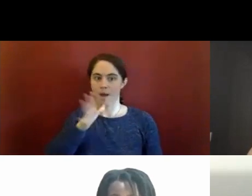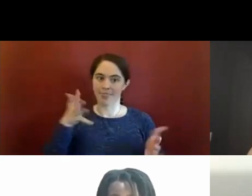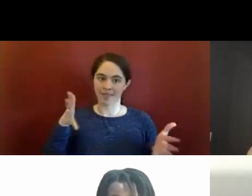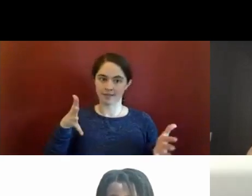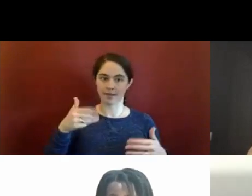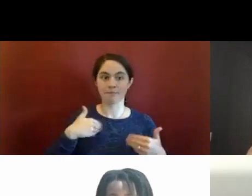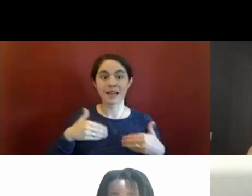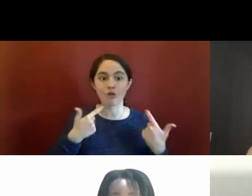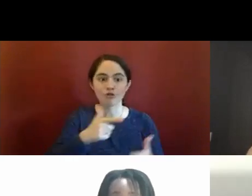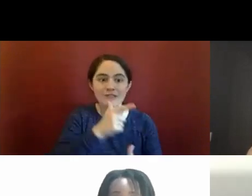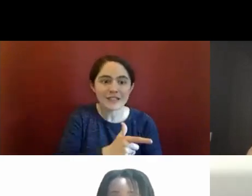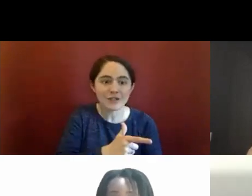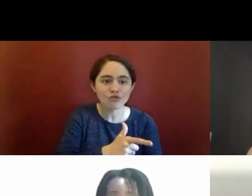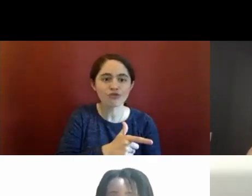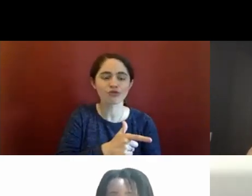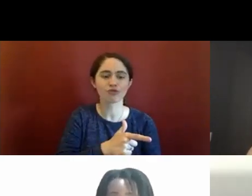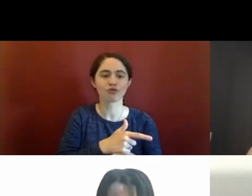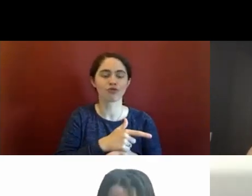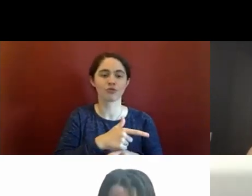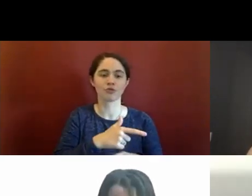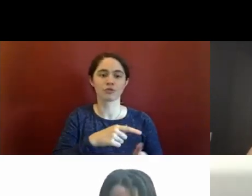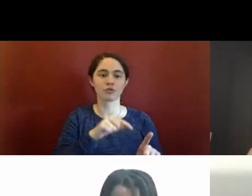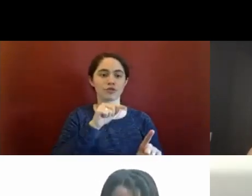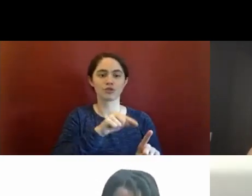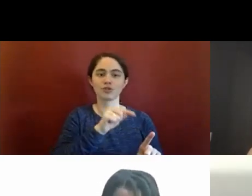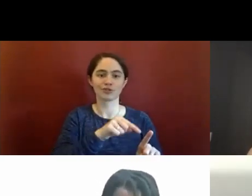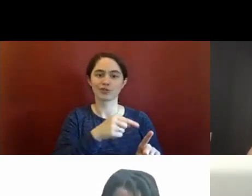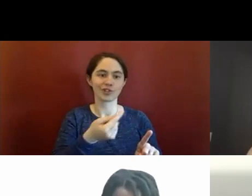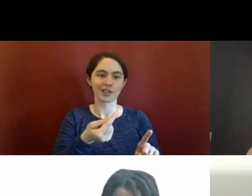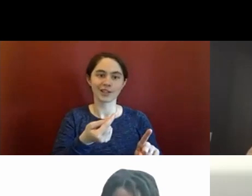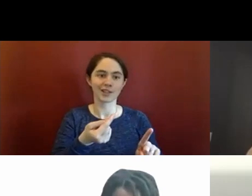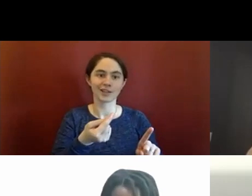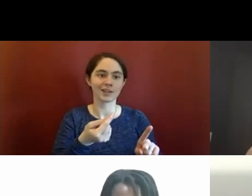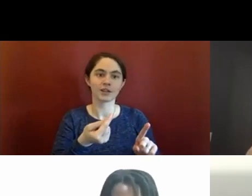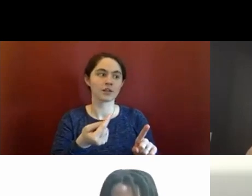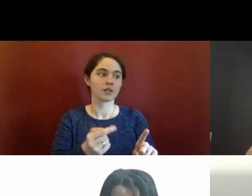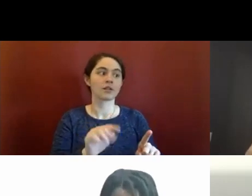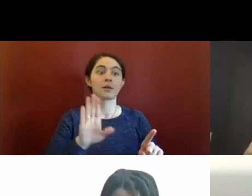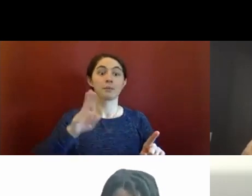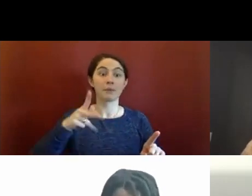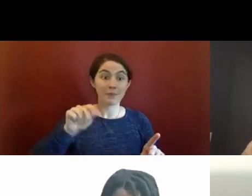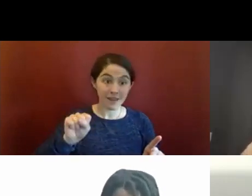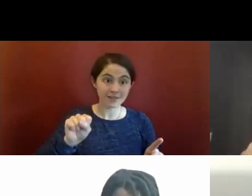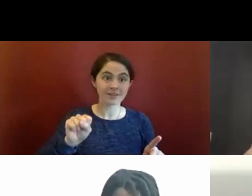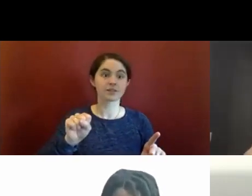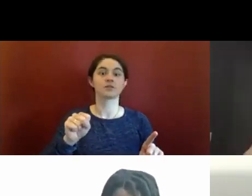parents meeting at my school, my mom wasn't able to go to the meetings because she was either working or so tired. So I was like